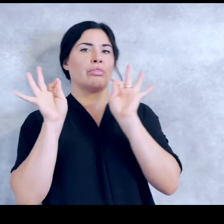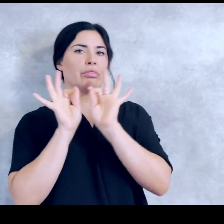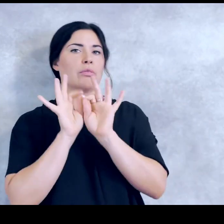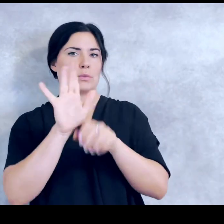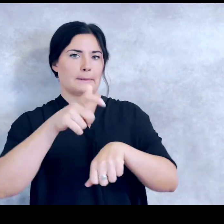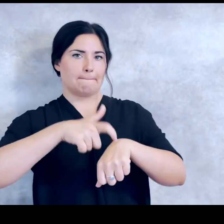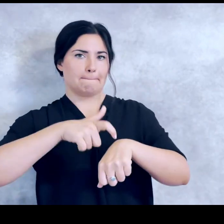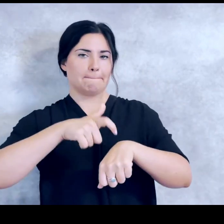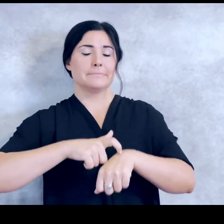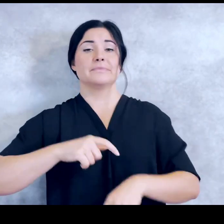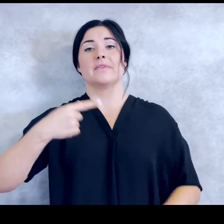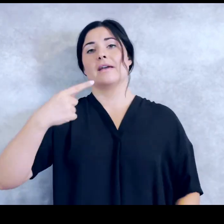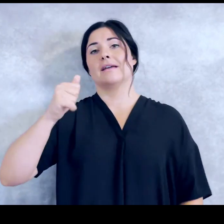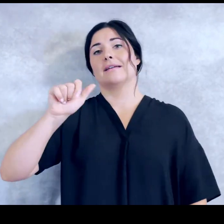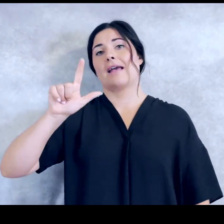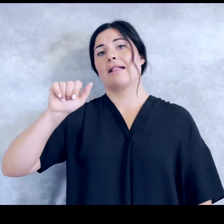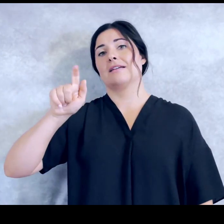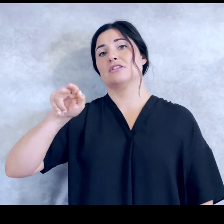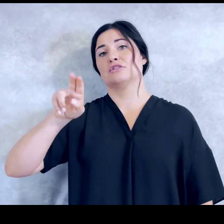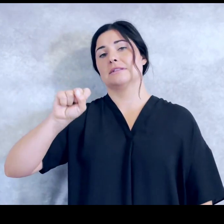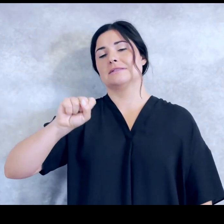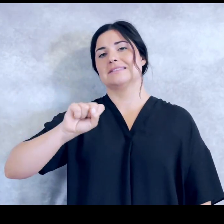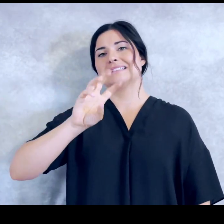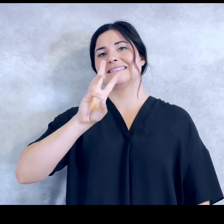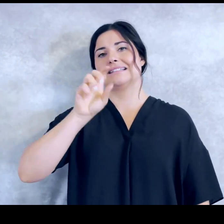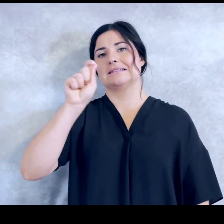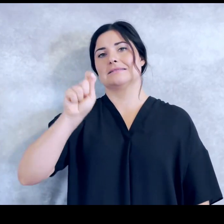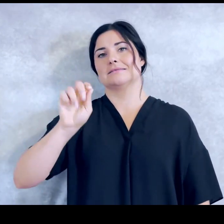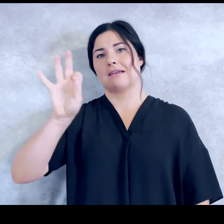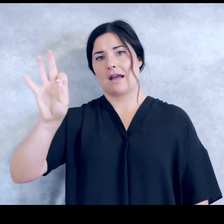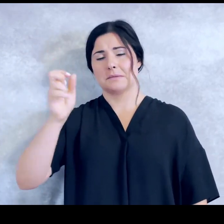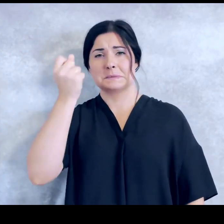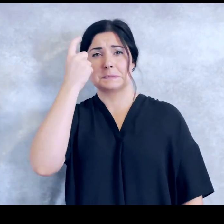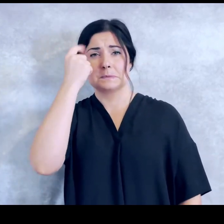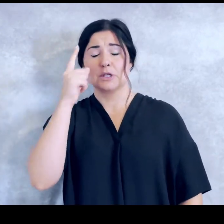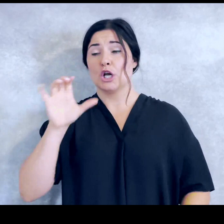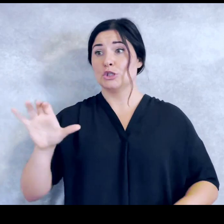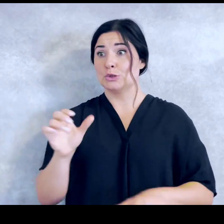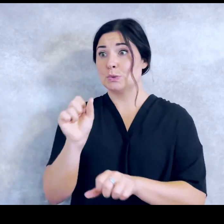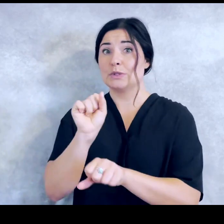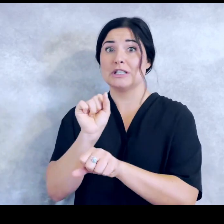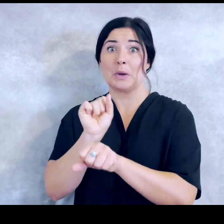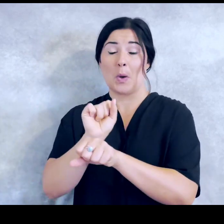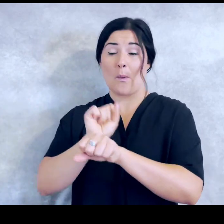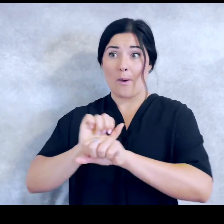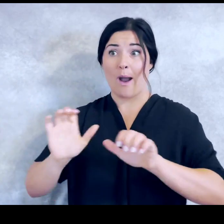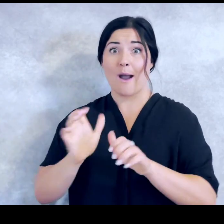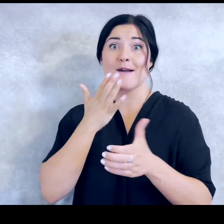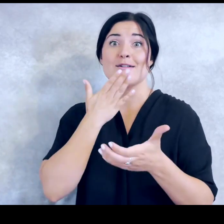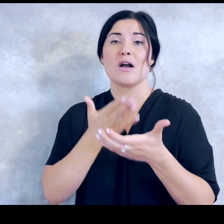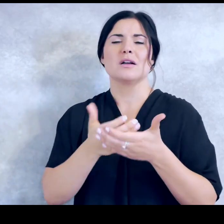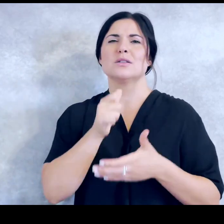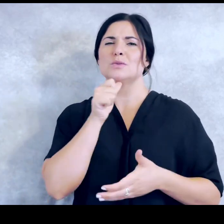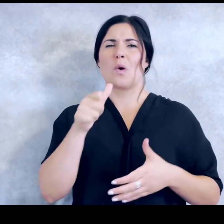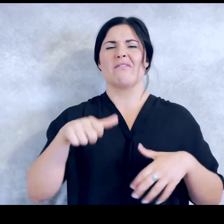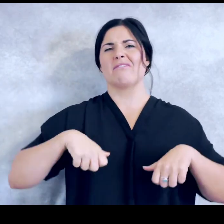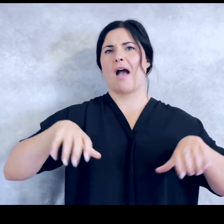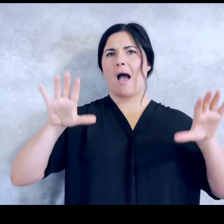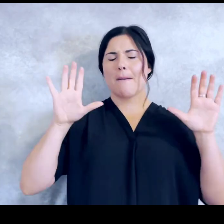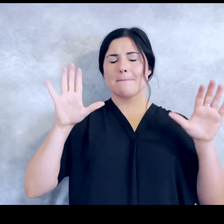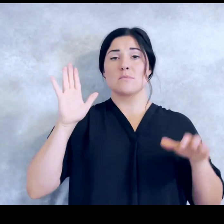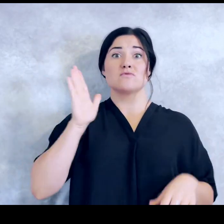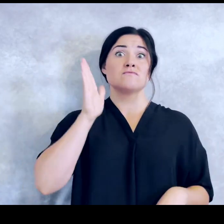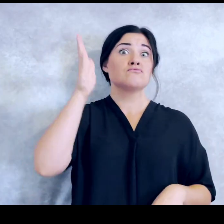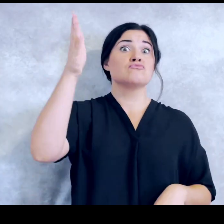but it's worth it. And here's what Galatians says, Galatians 6:9. Let us not become weary in doing good, for at the proper time we will reap